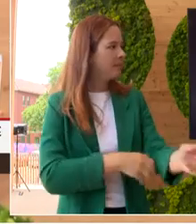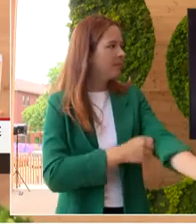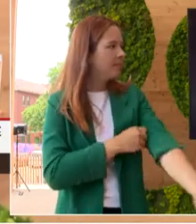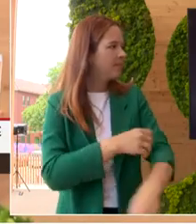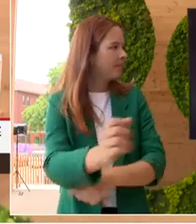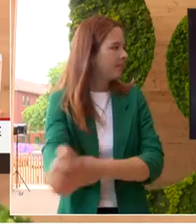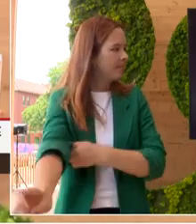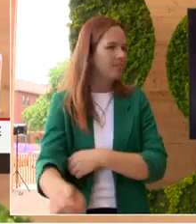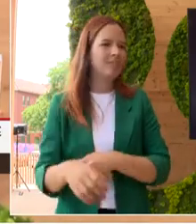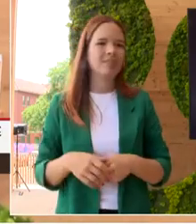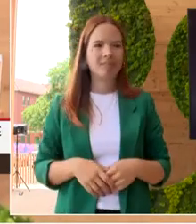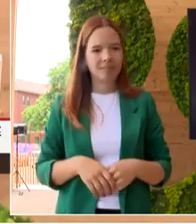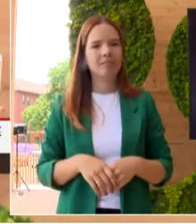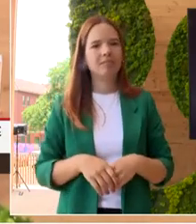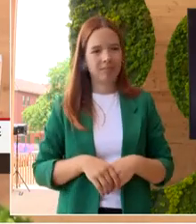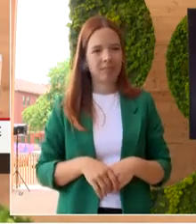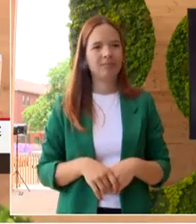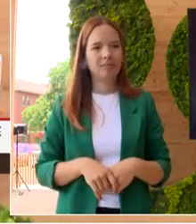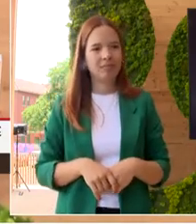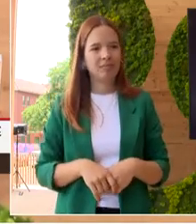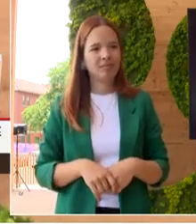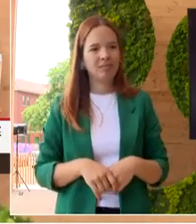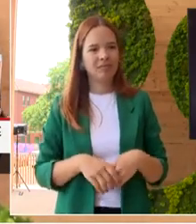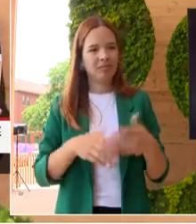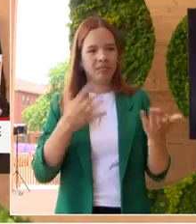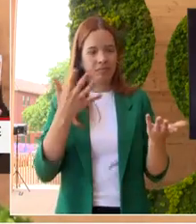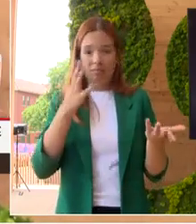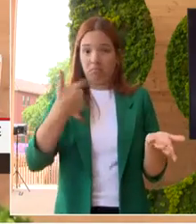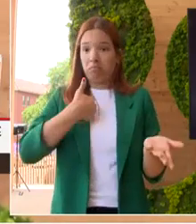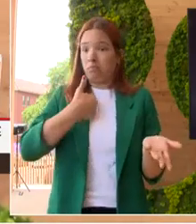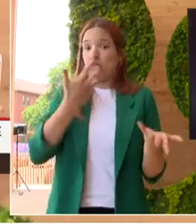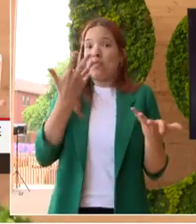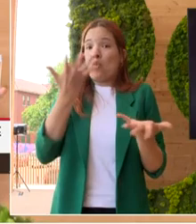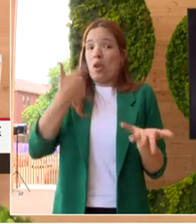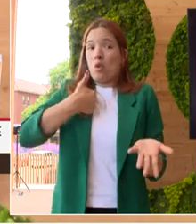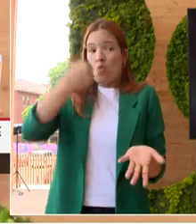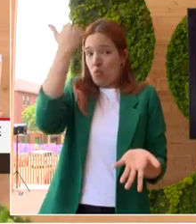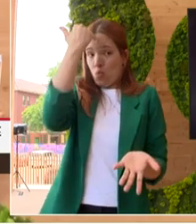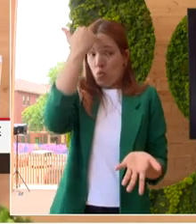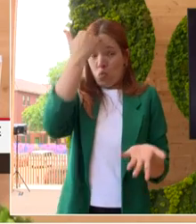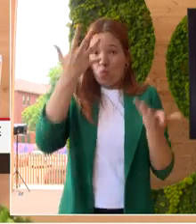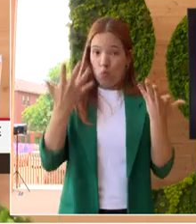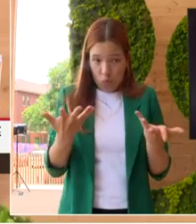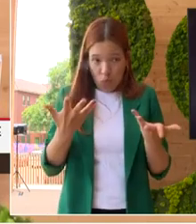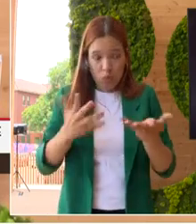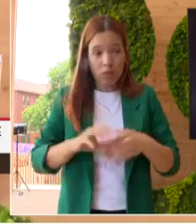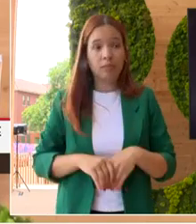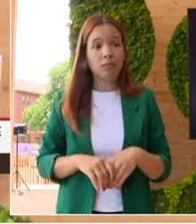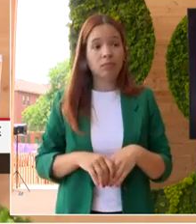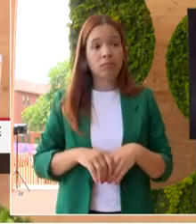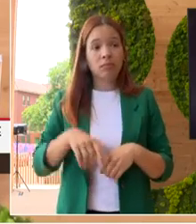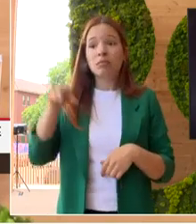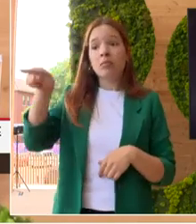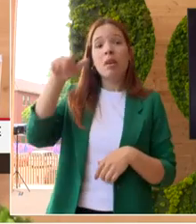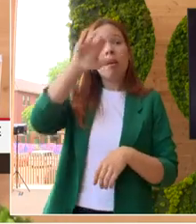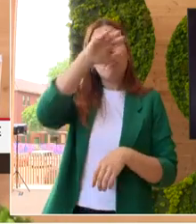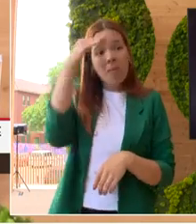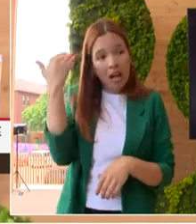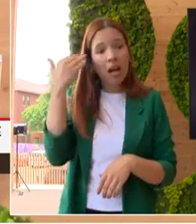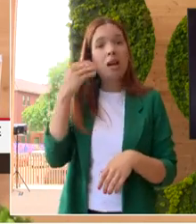What do I know? I know that African American businesses own less than 2% of the business population in the United States of